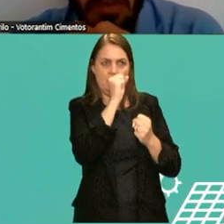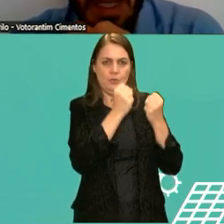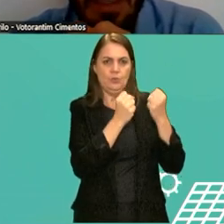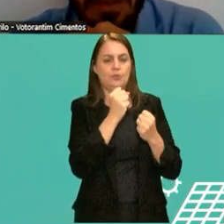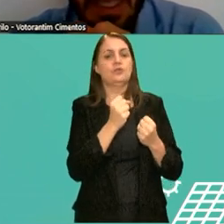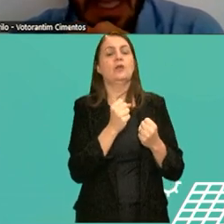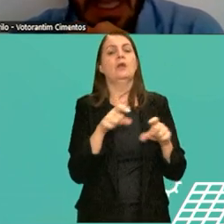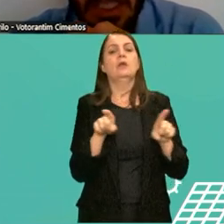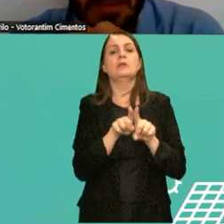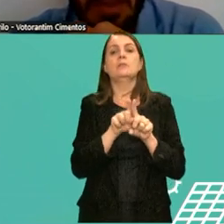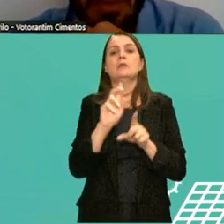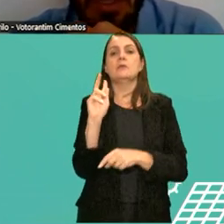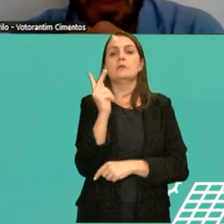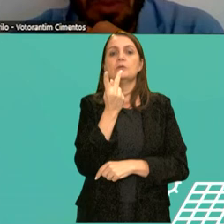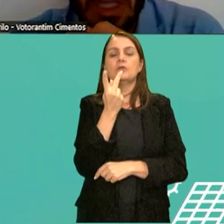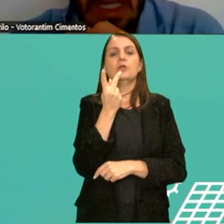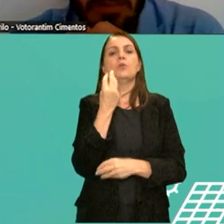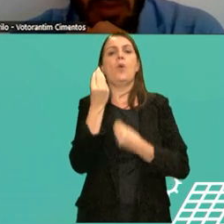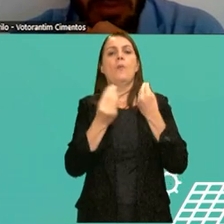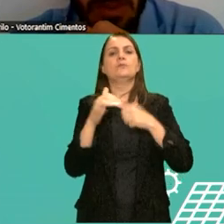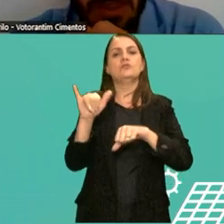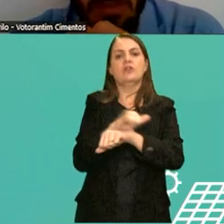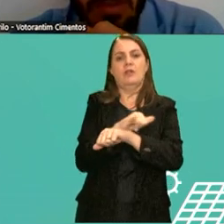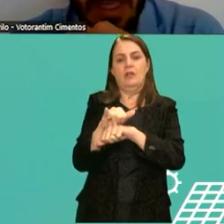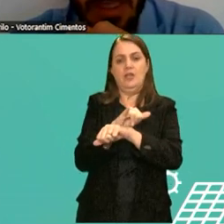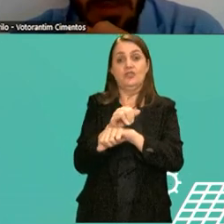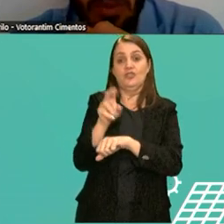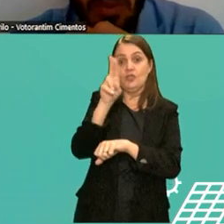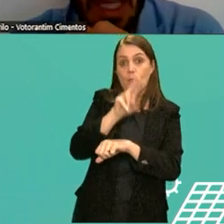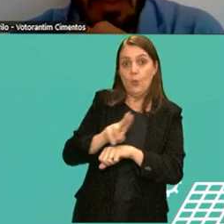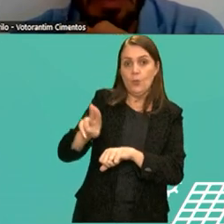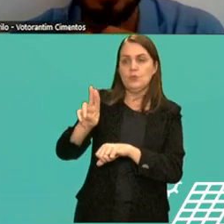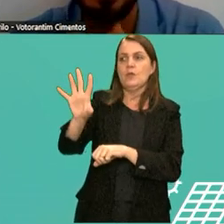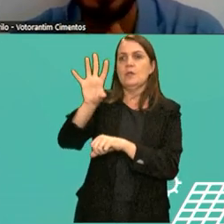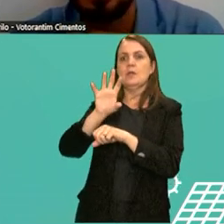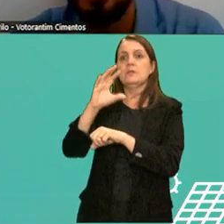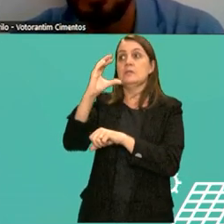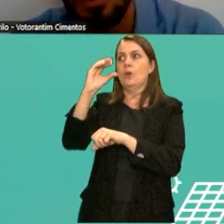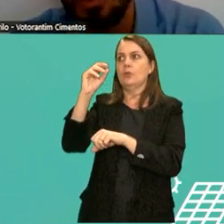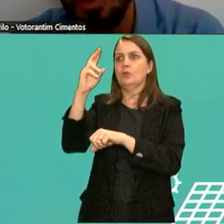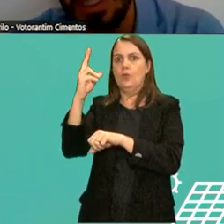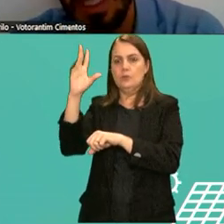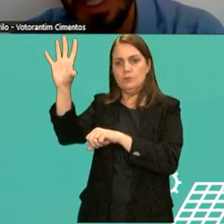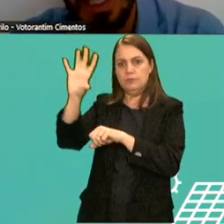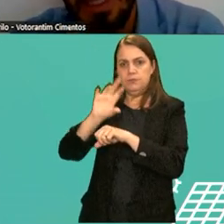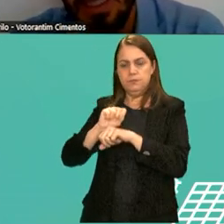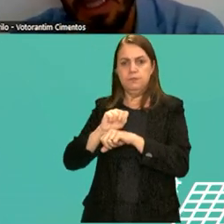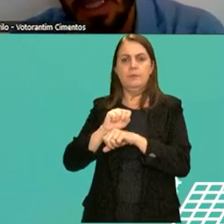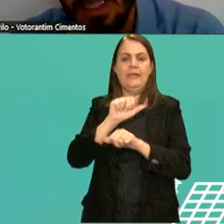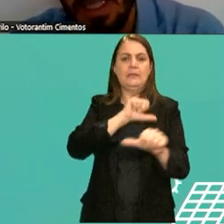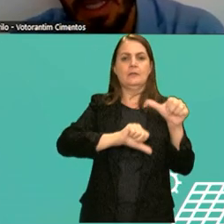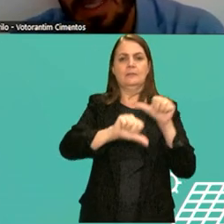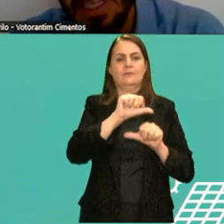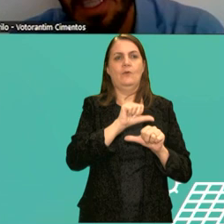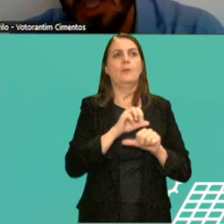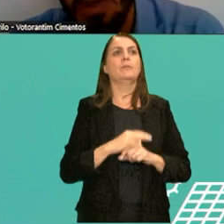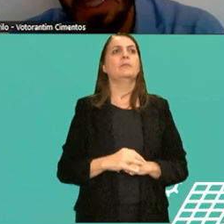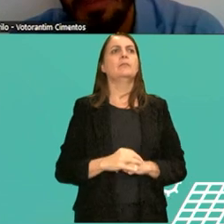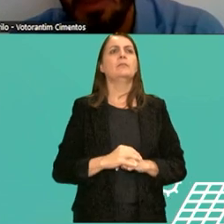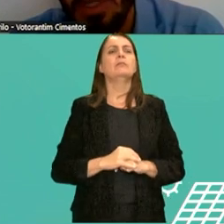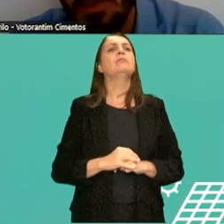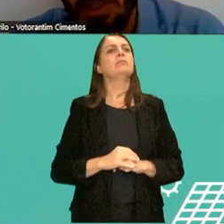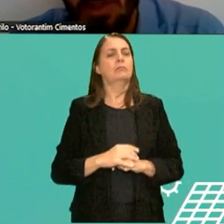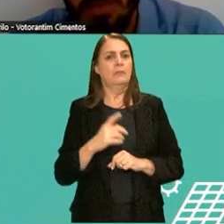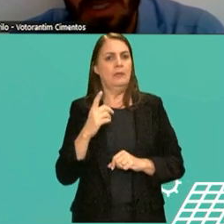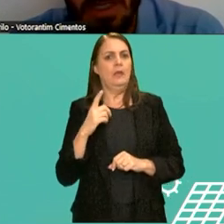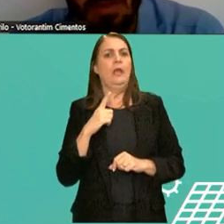10%, and the hydrogen as a lever for carbon capturing. It's very clear to us in our sector that around